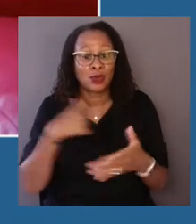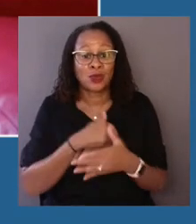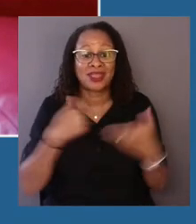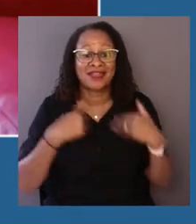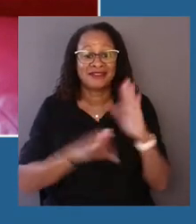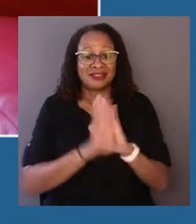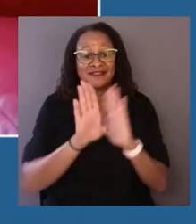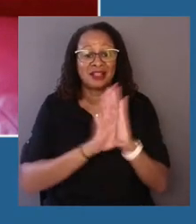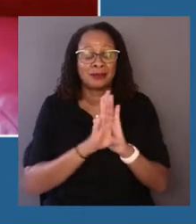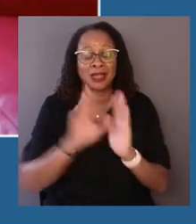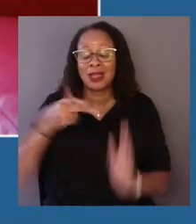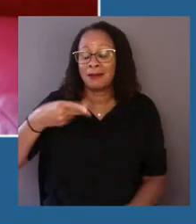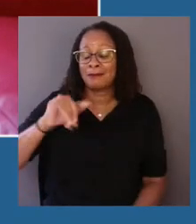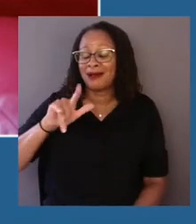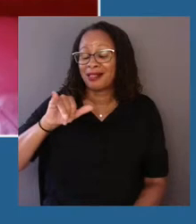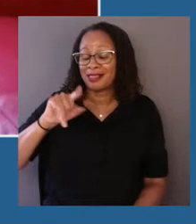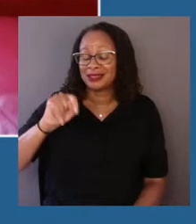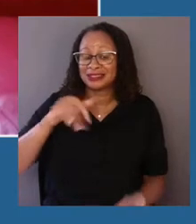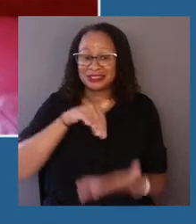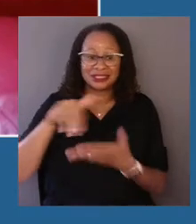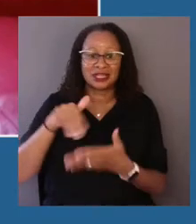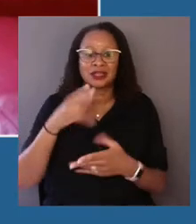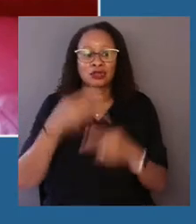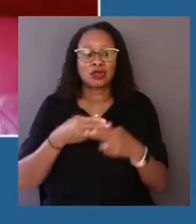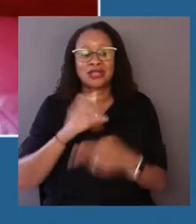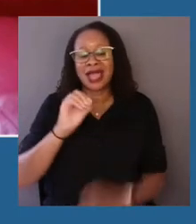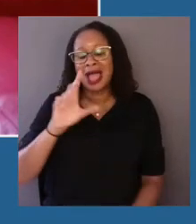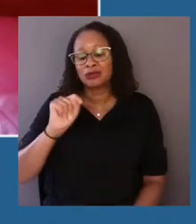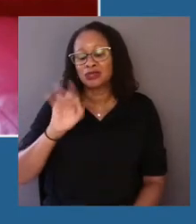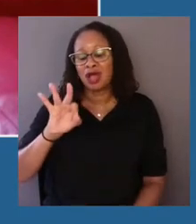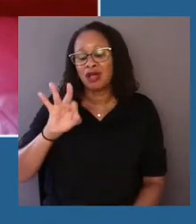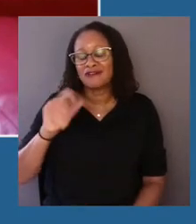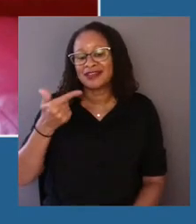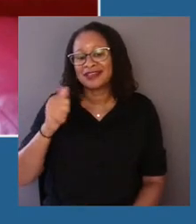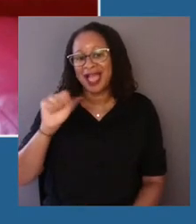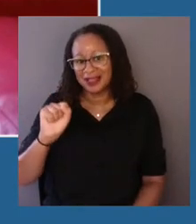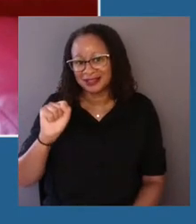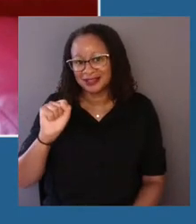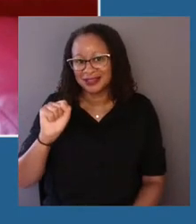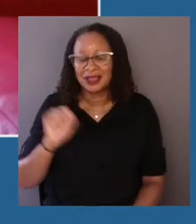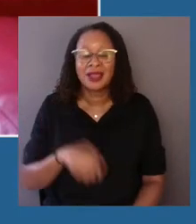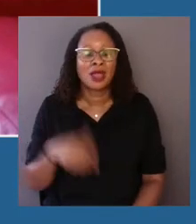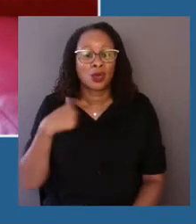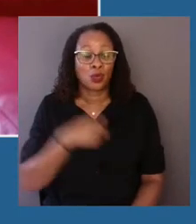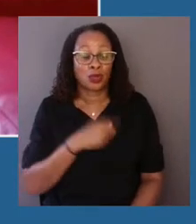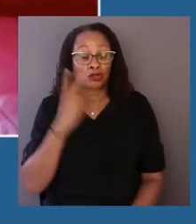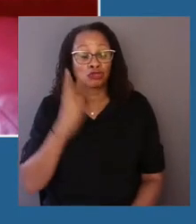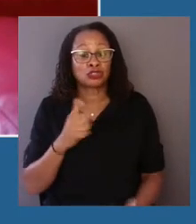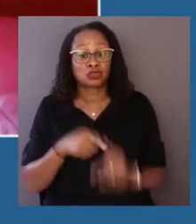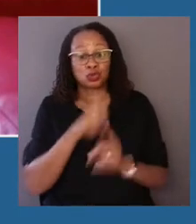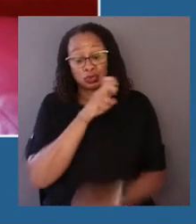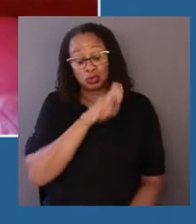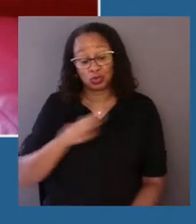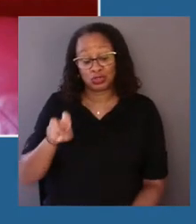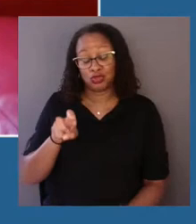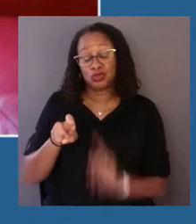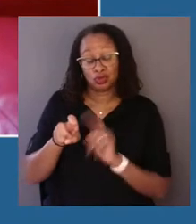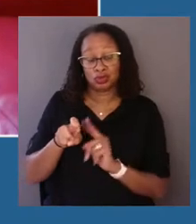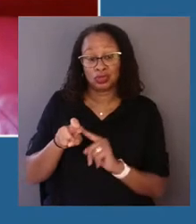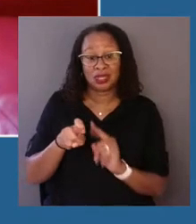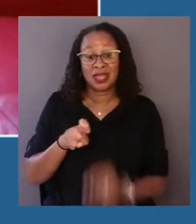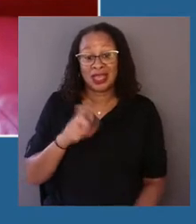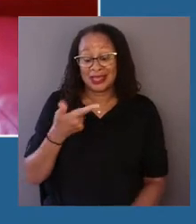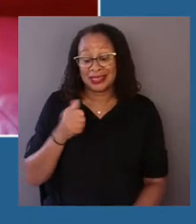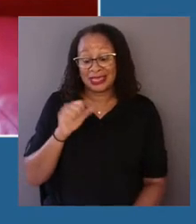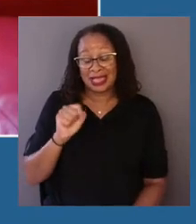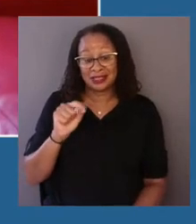pilot study called Out of Gas. And so we're looking to switch out gas stoves,